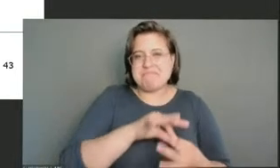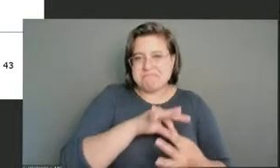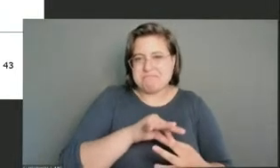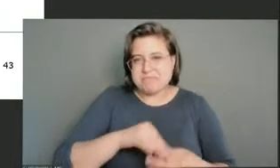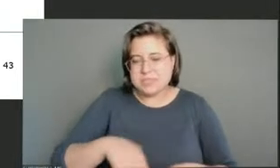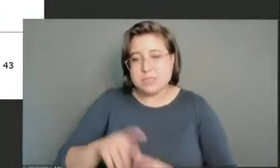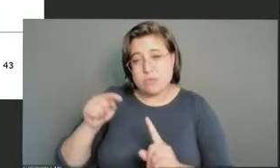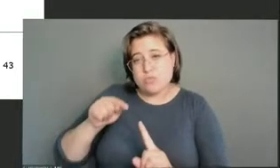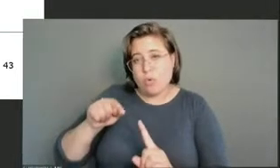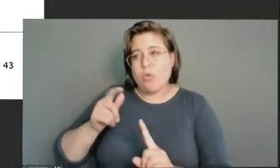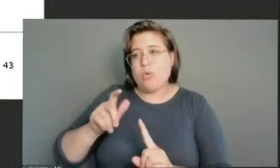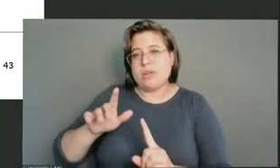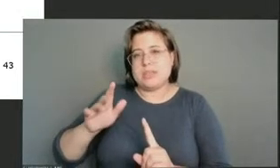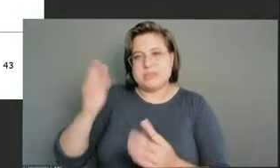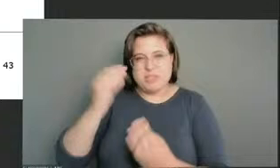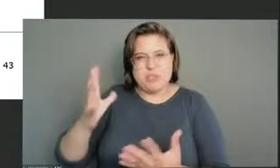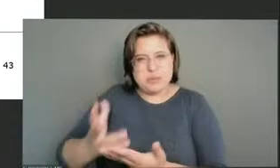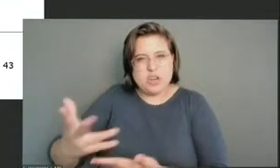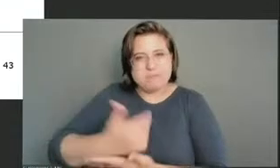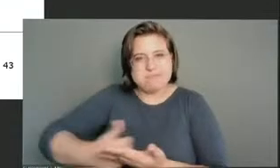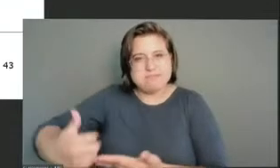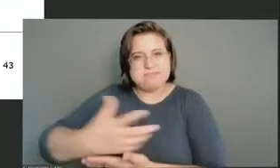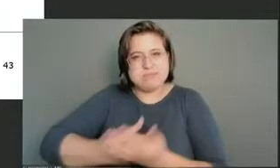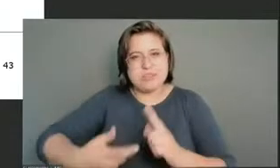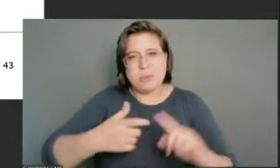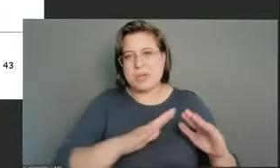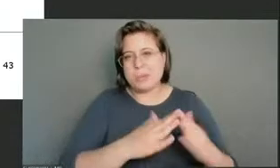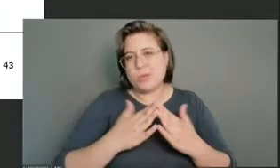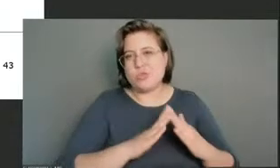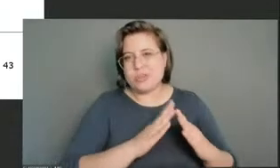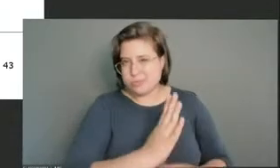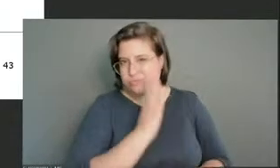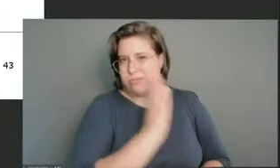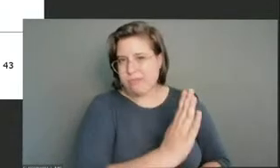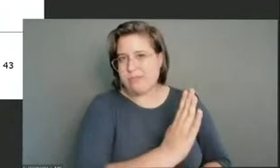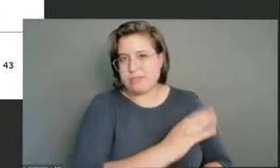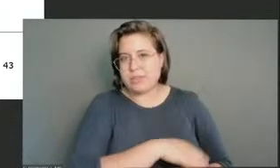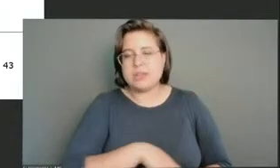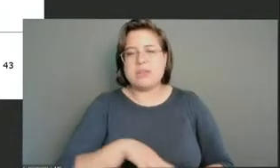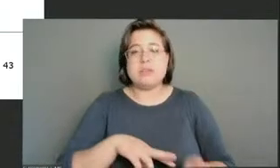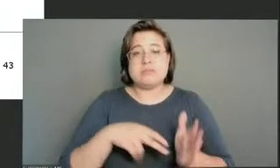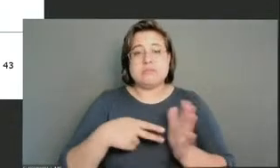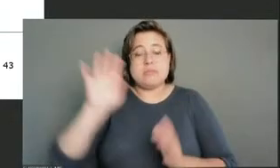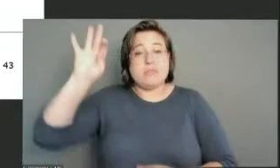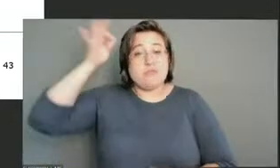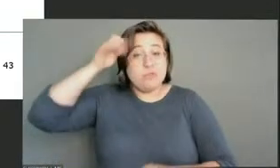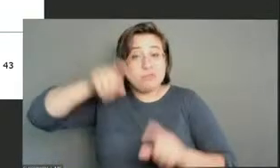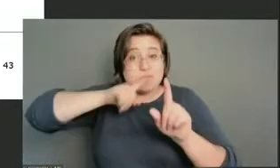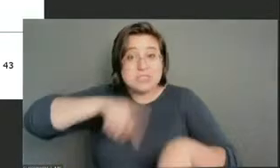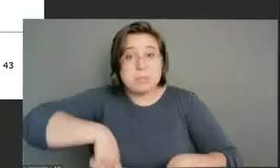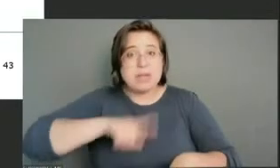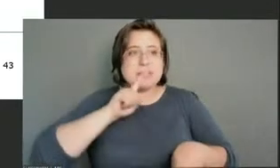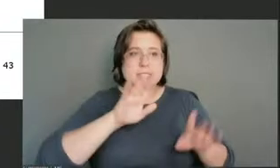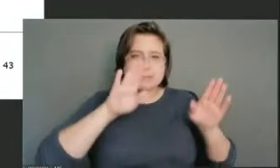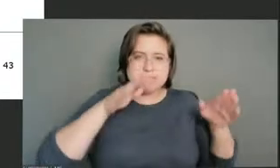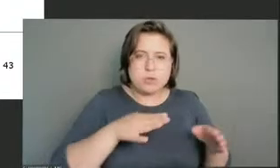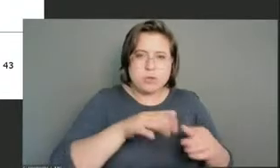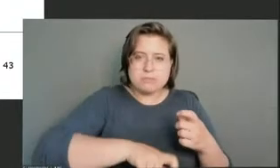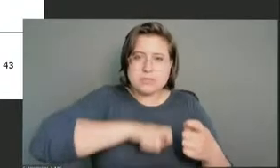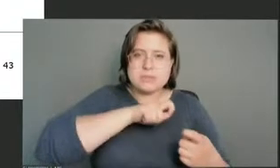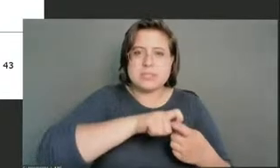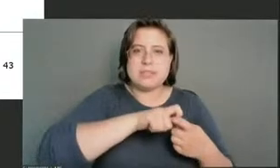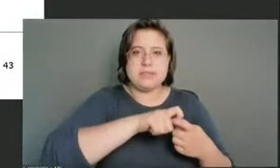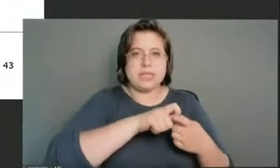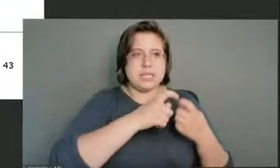collect valuable information from community directly in order to ensure that our federal response is targeted and as effective as